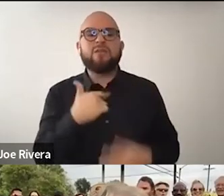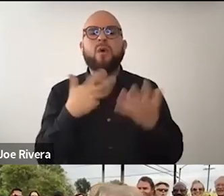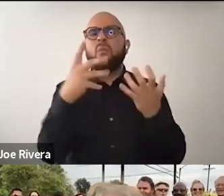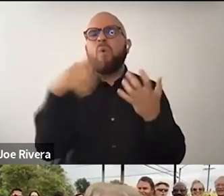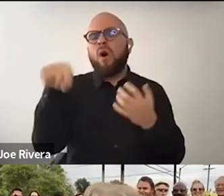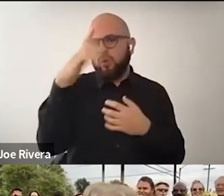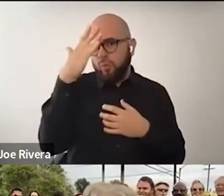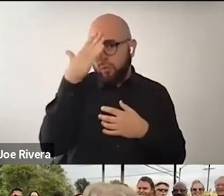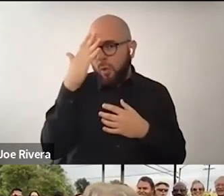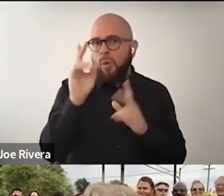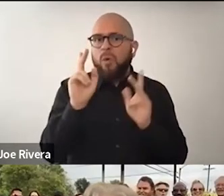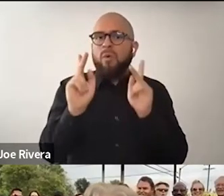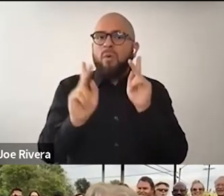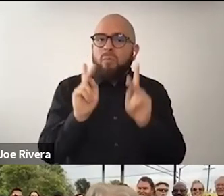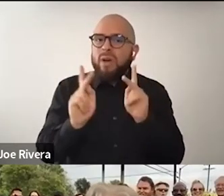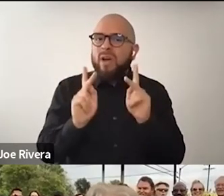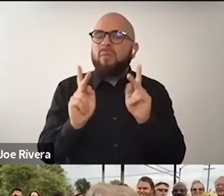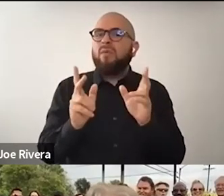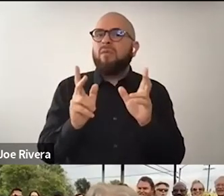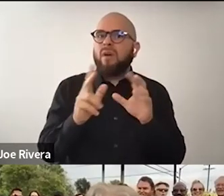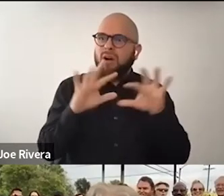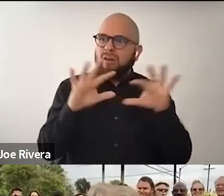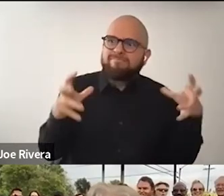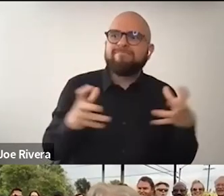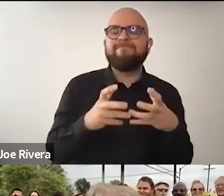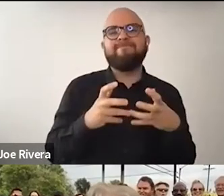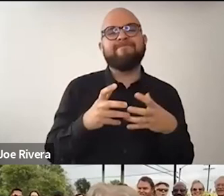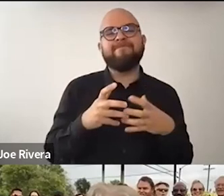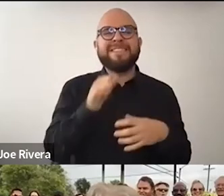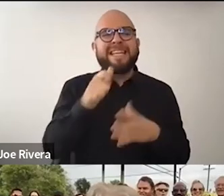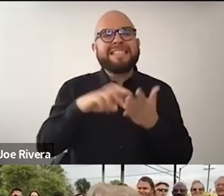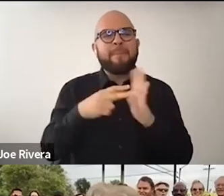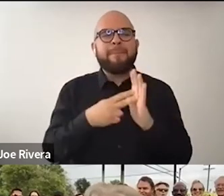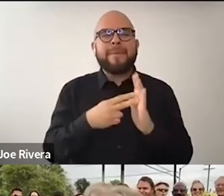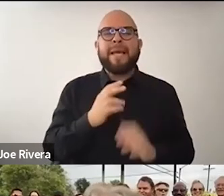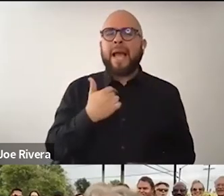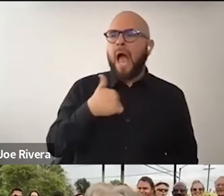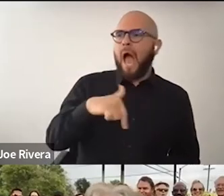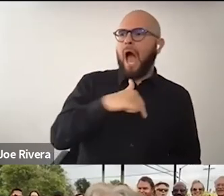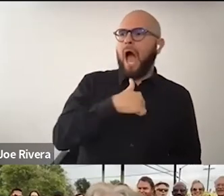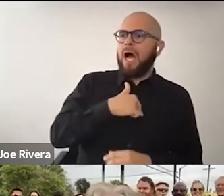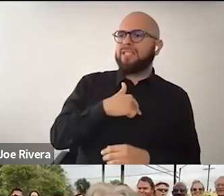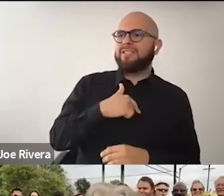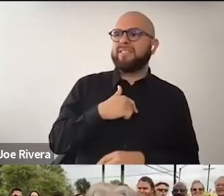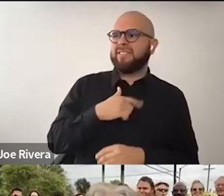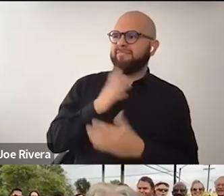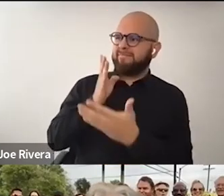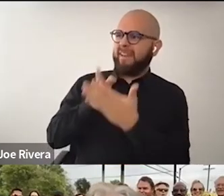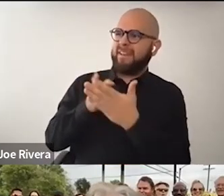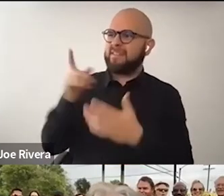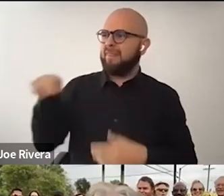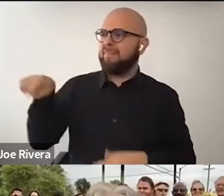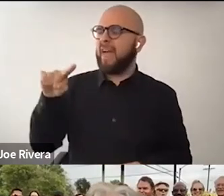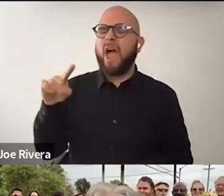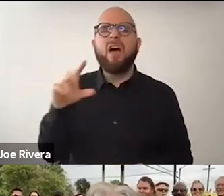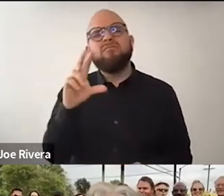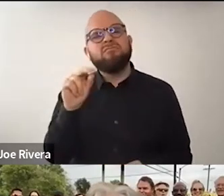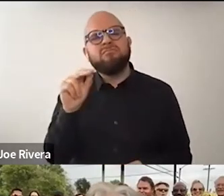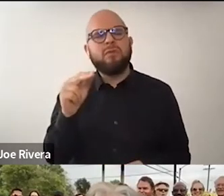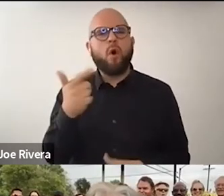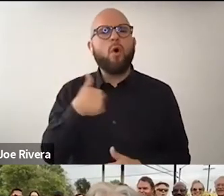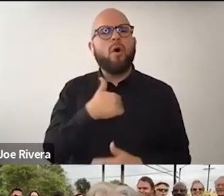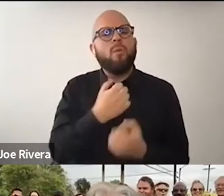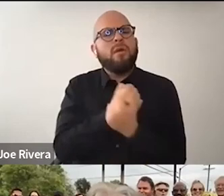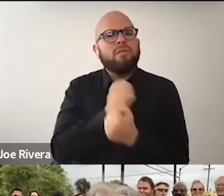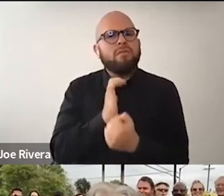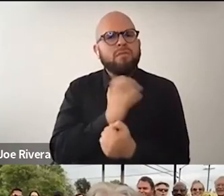it's not an us versus them necessarily, because we obviously love our job, and we love our job so much that we want to make sure that, you